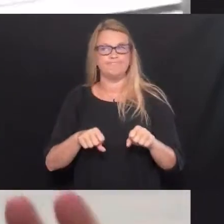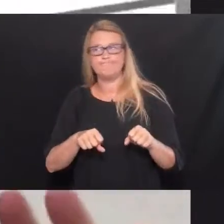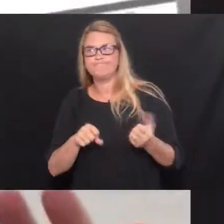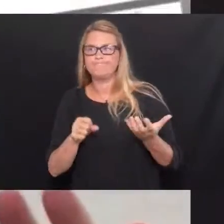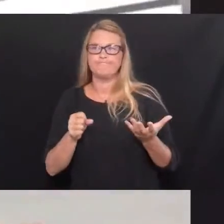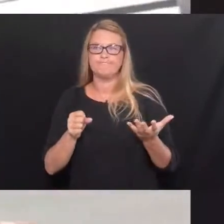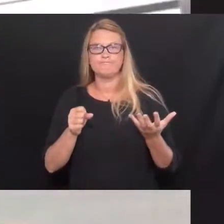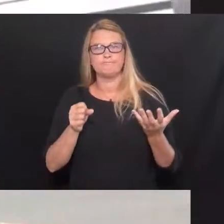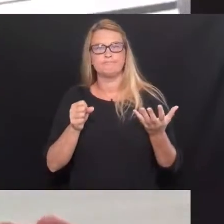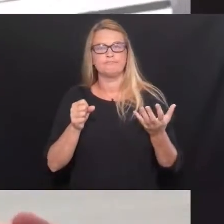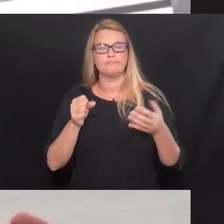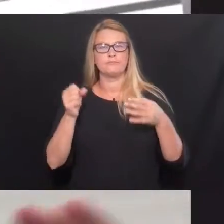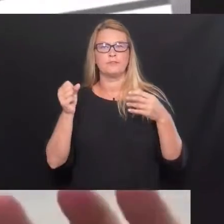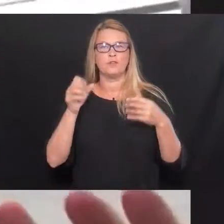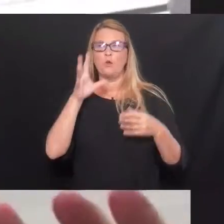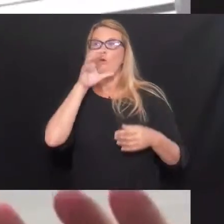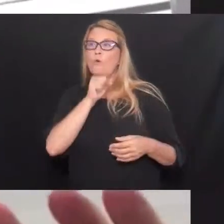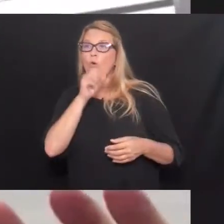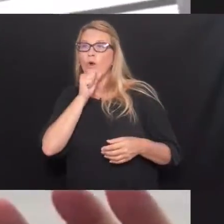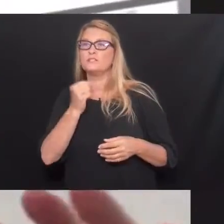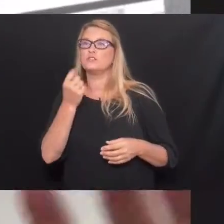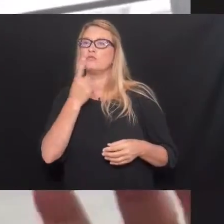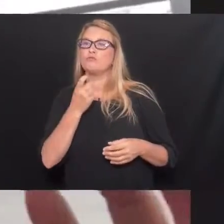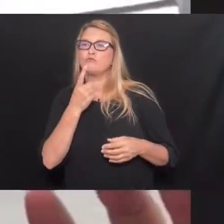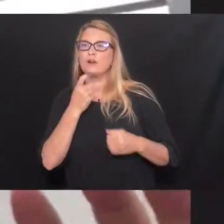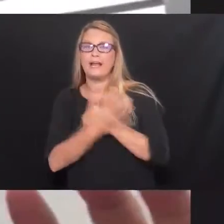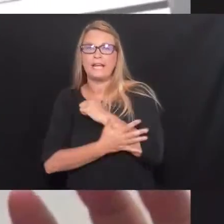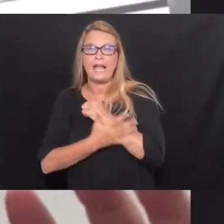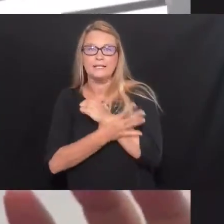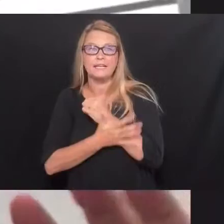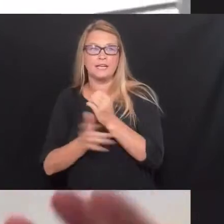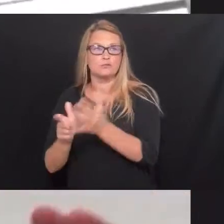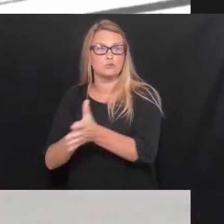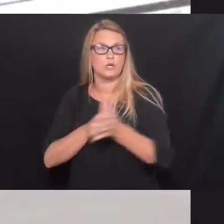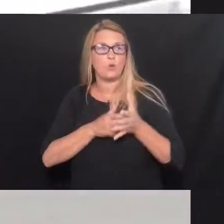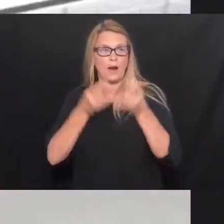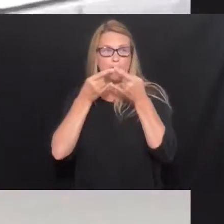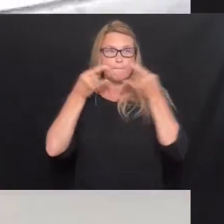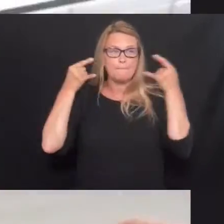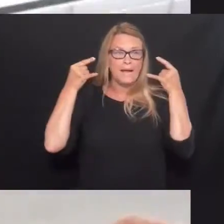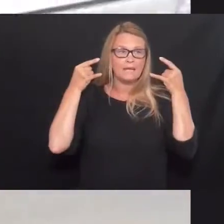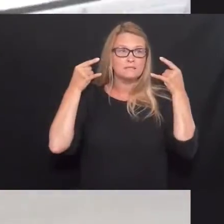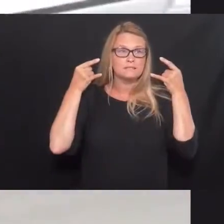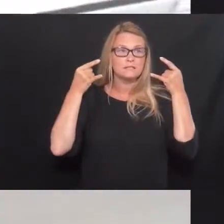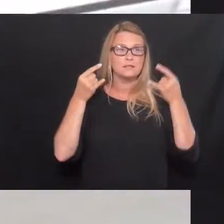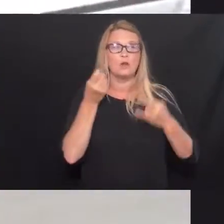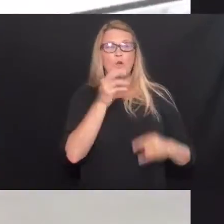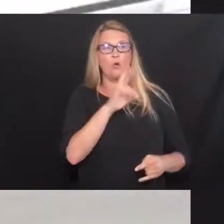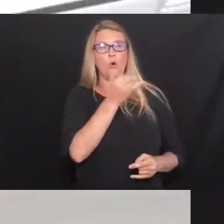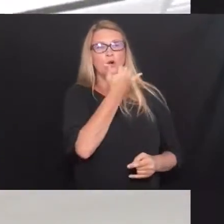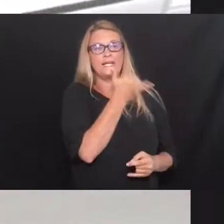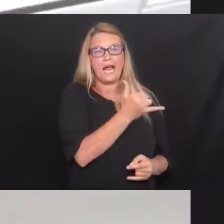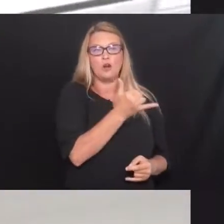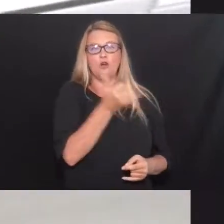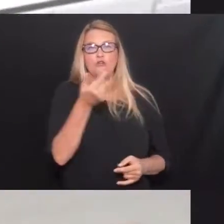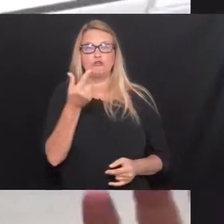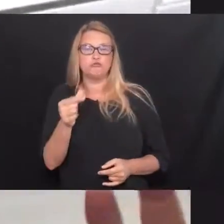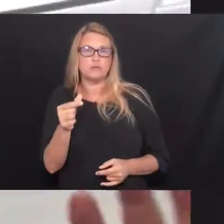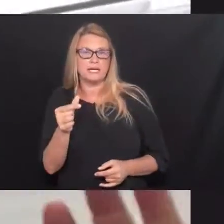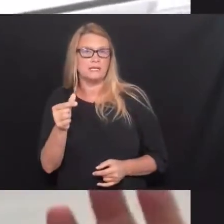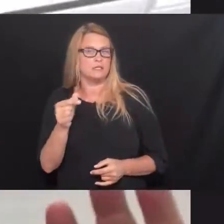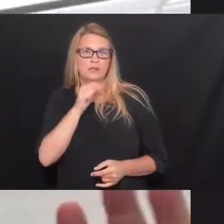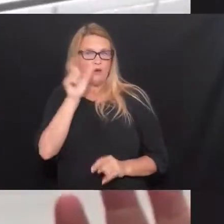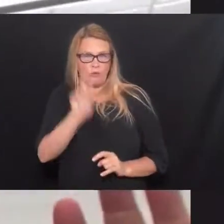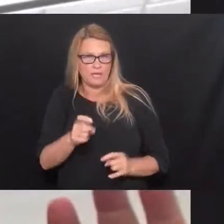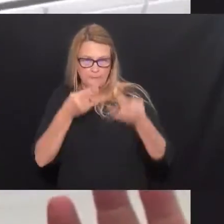whereby, let's say, orange and red counties would have a mask mandate in place, but if you were yellow or green, you